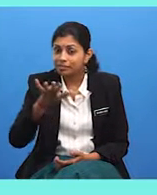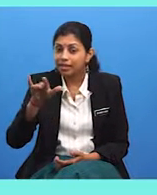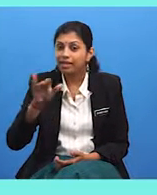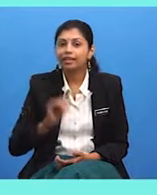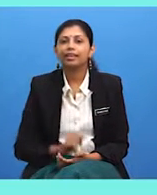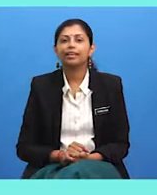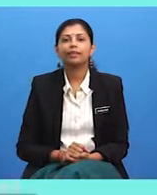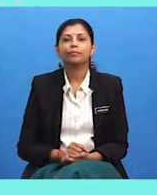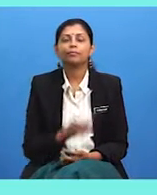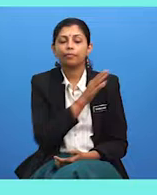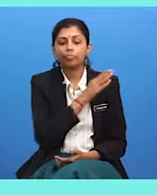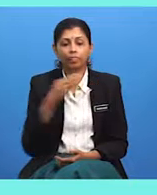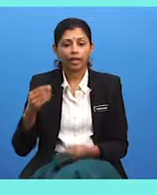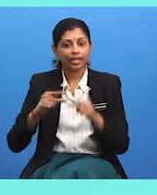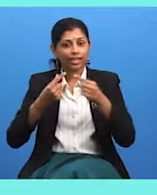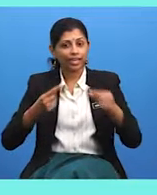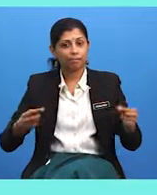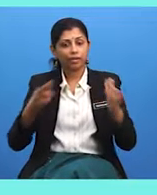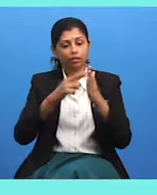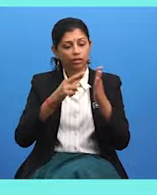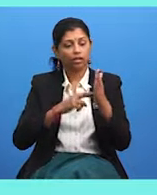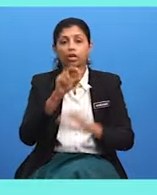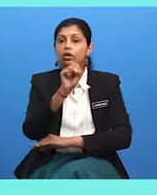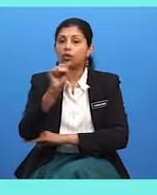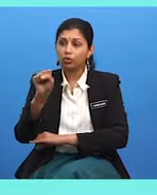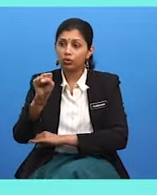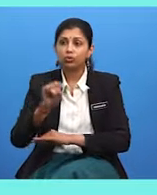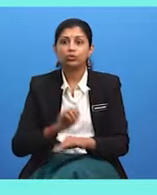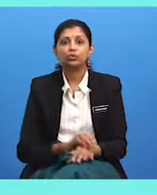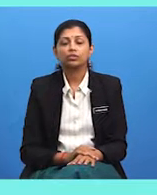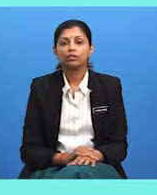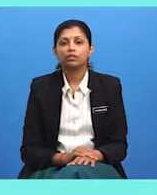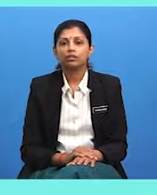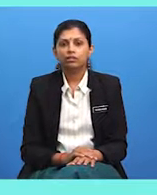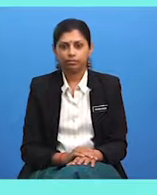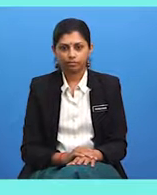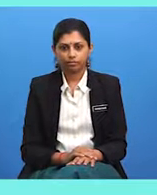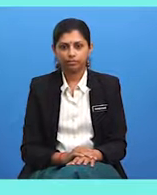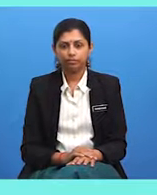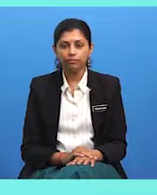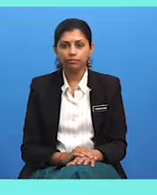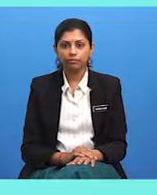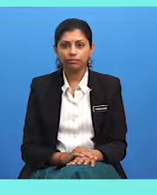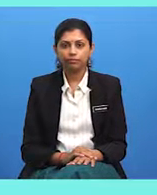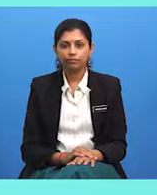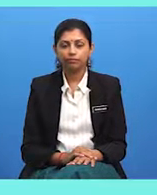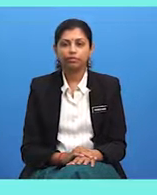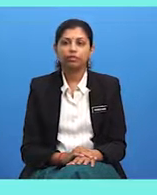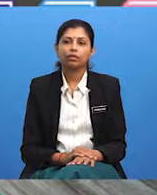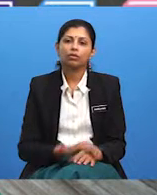also grammatical rules. Everything that you have learned since primary